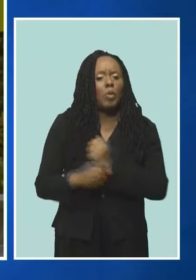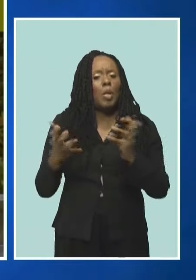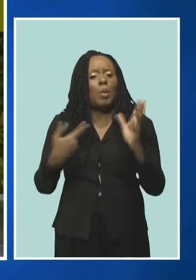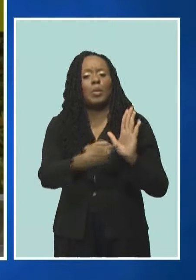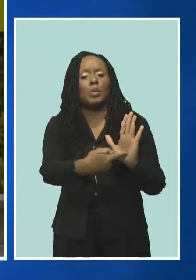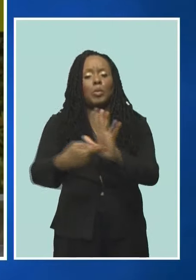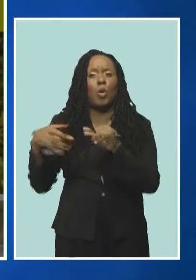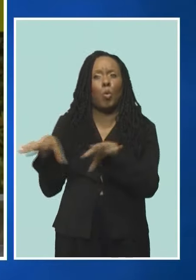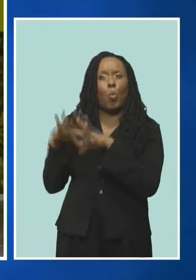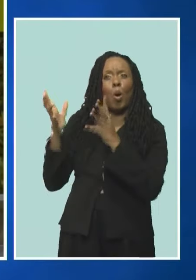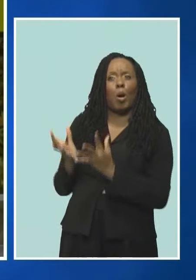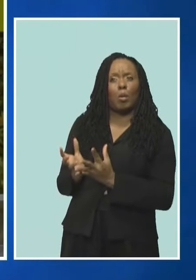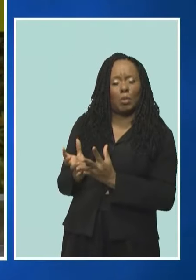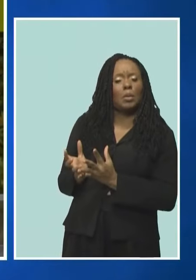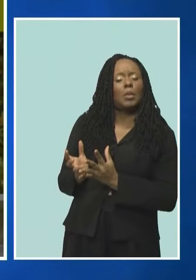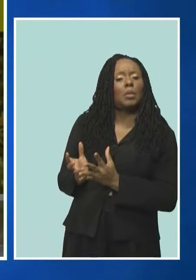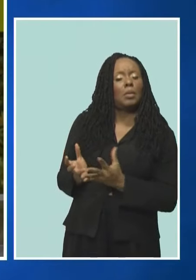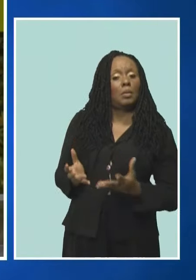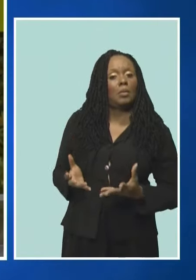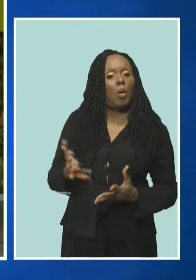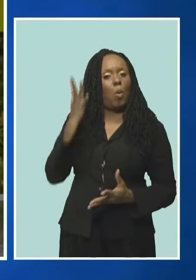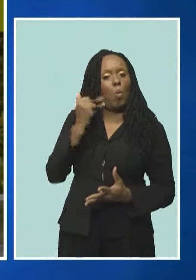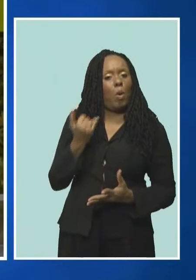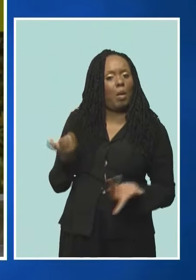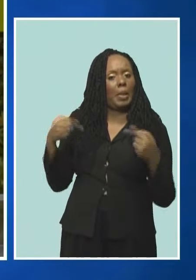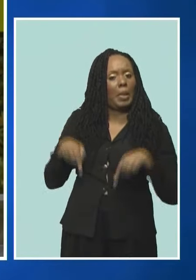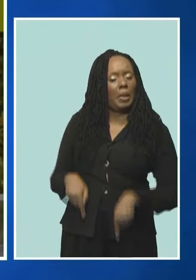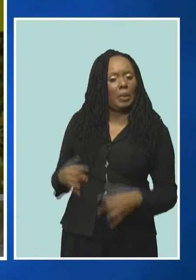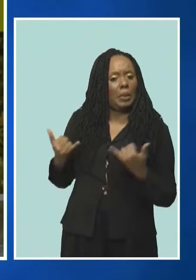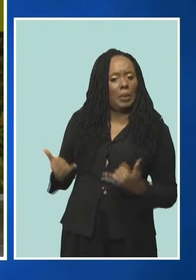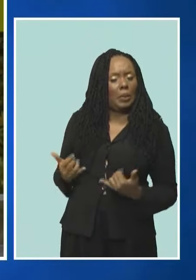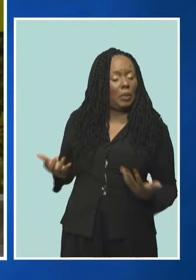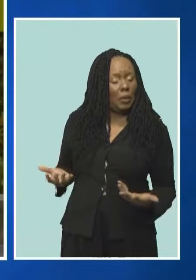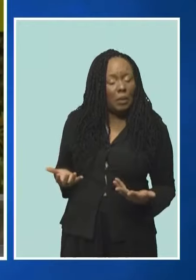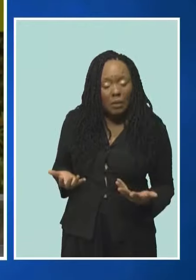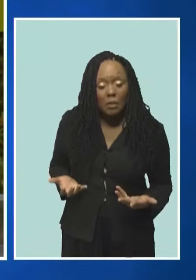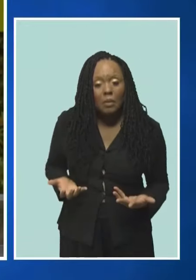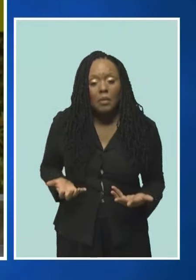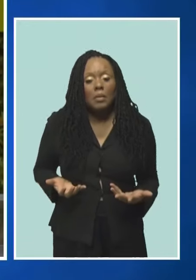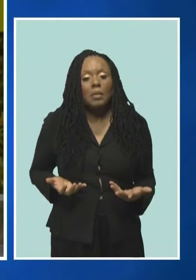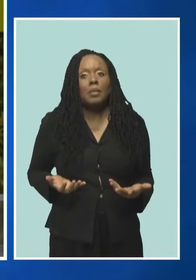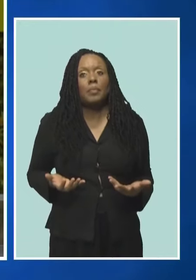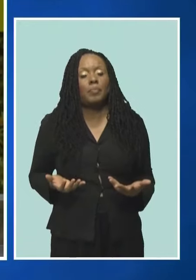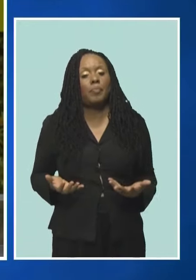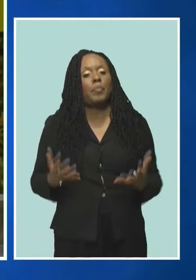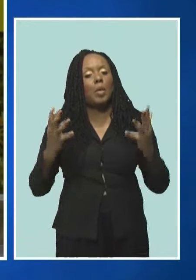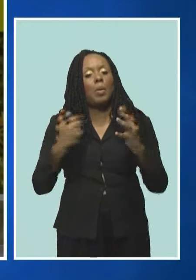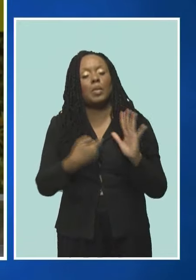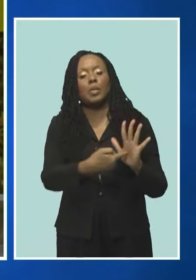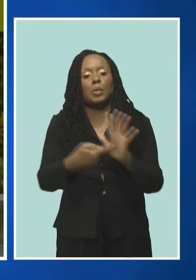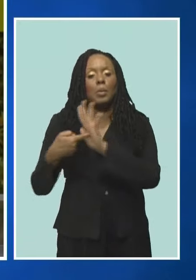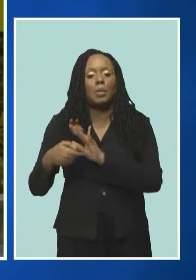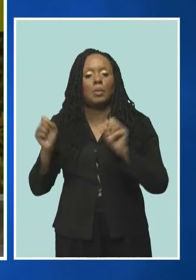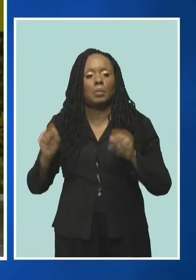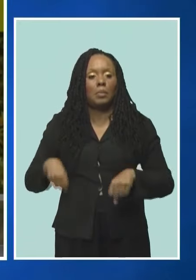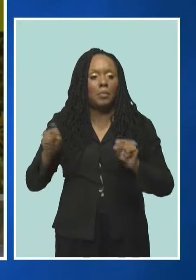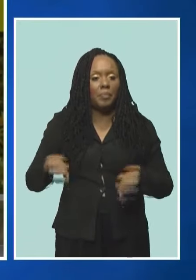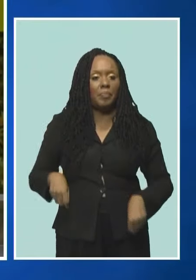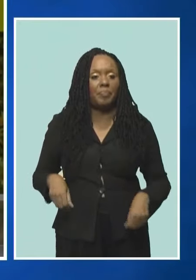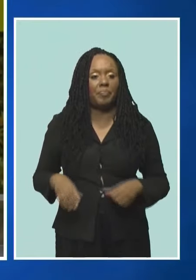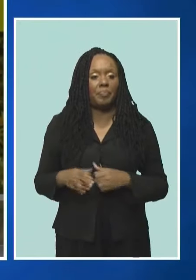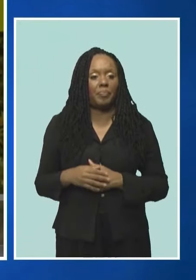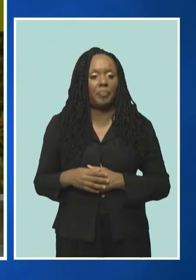our eyes. So what led us here today? It was a collective recognition of this potential, a shared belief that within